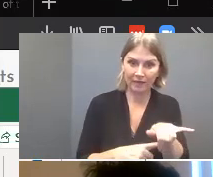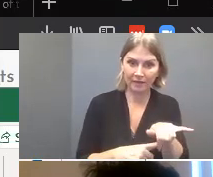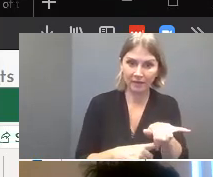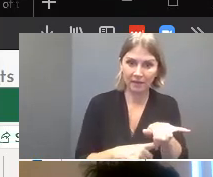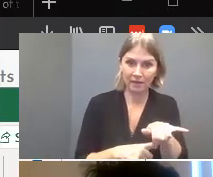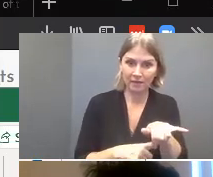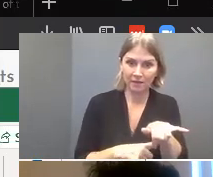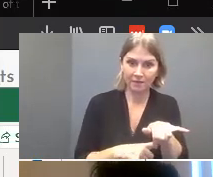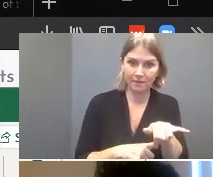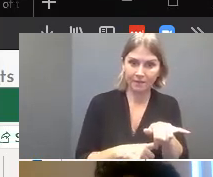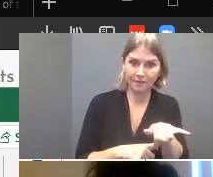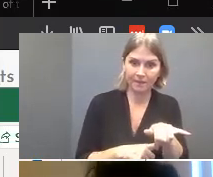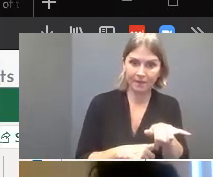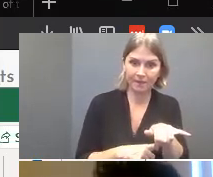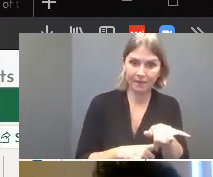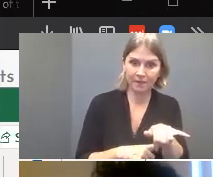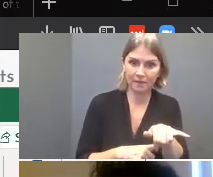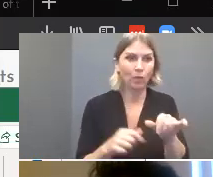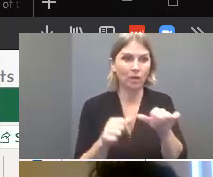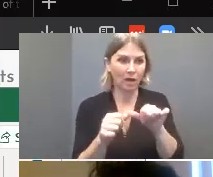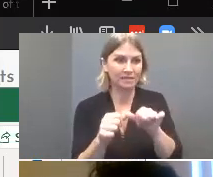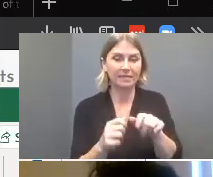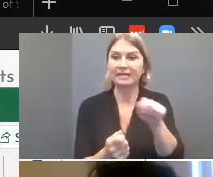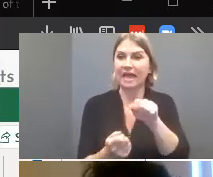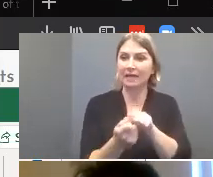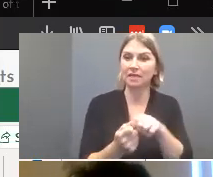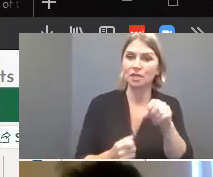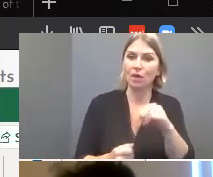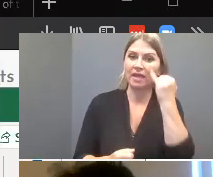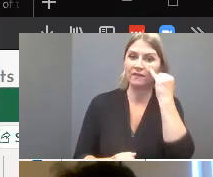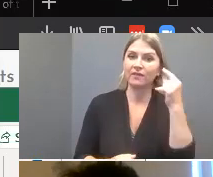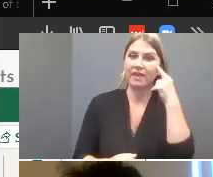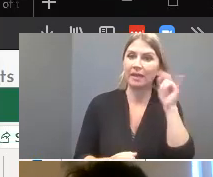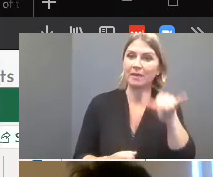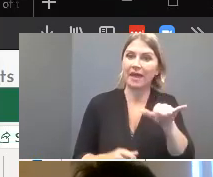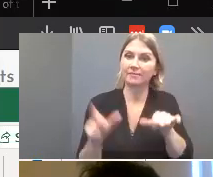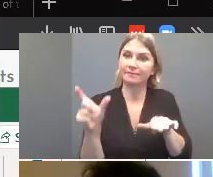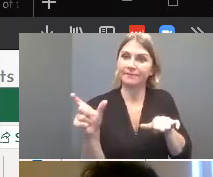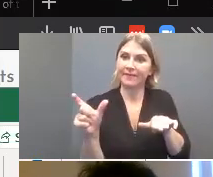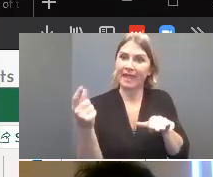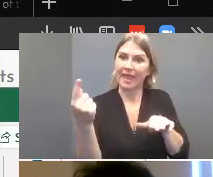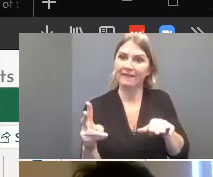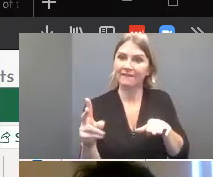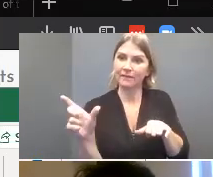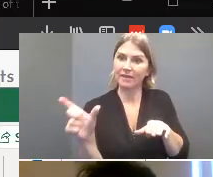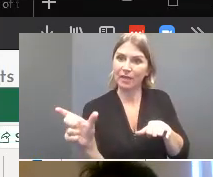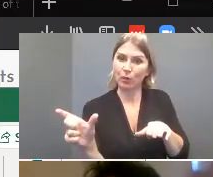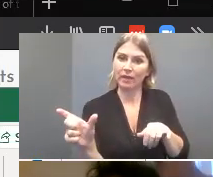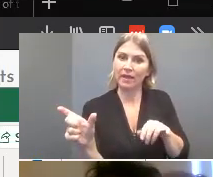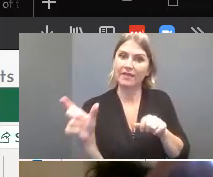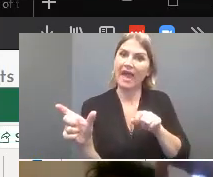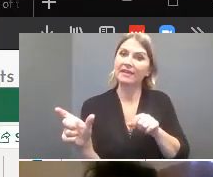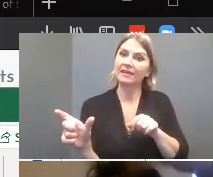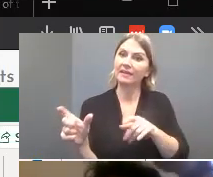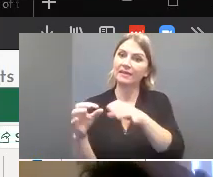is constant. Exactly. If you forget about this half of the equation, because this half of the equation